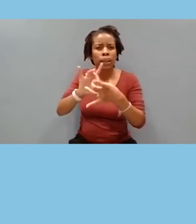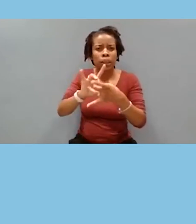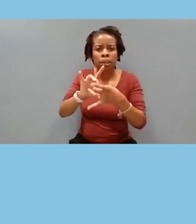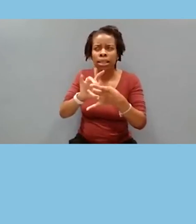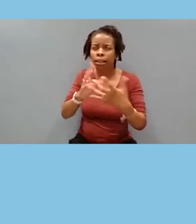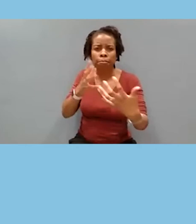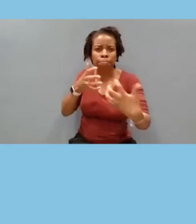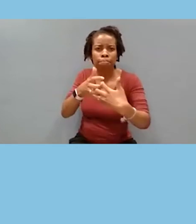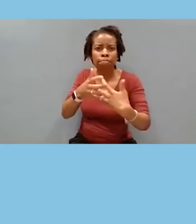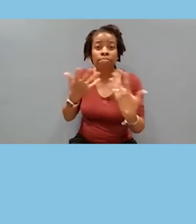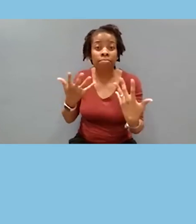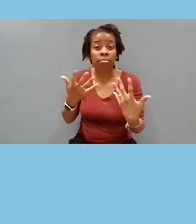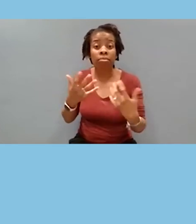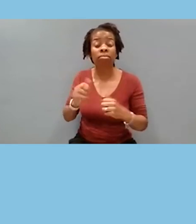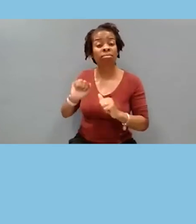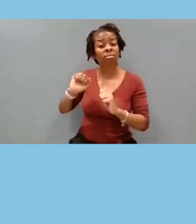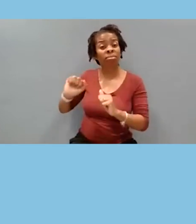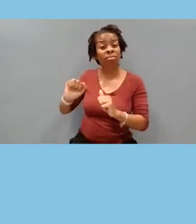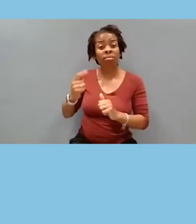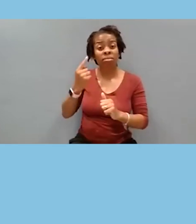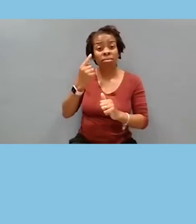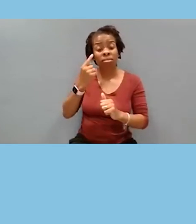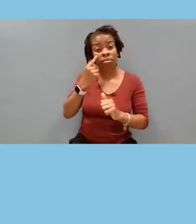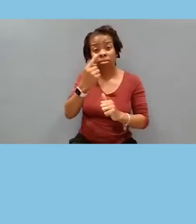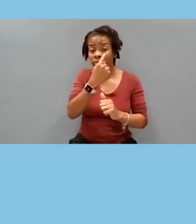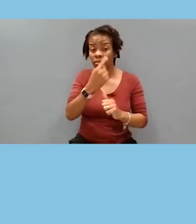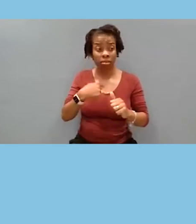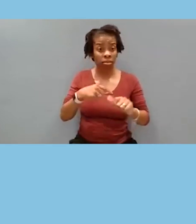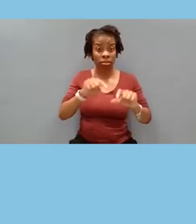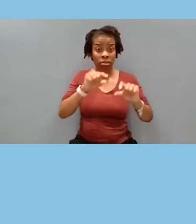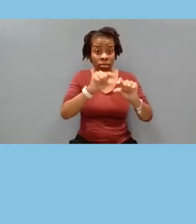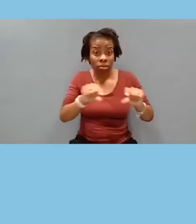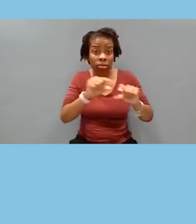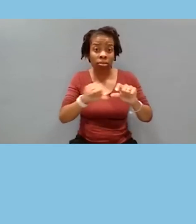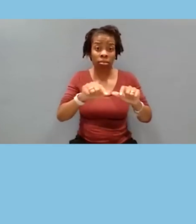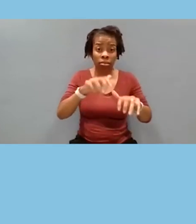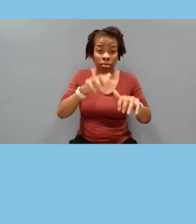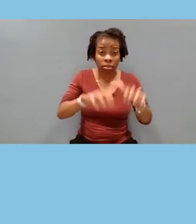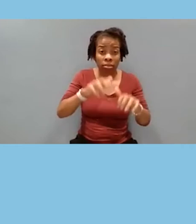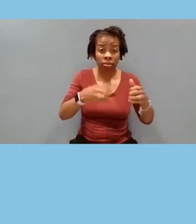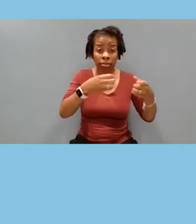CART captioners and stenographers, as well as audio describers and sign language interpreters,